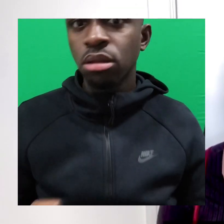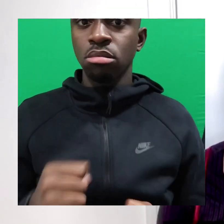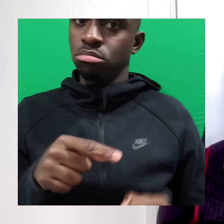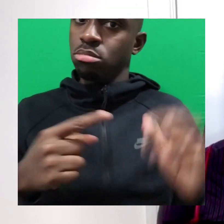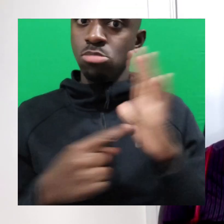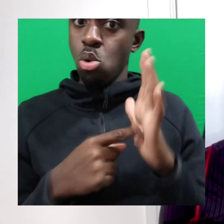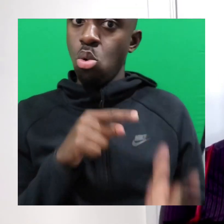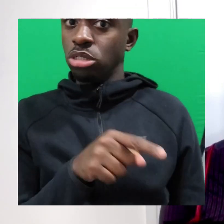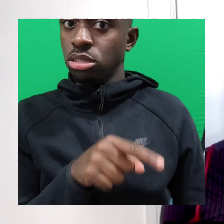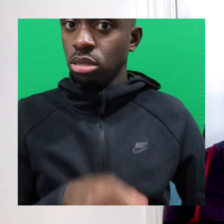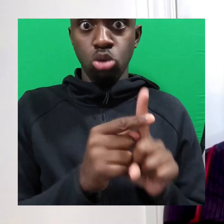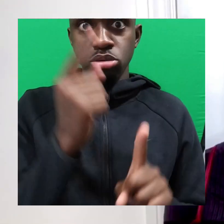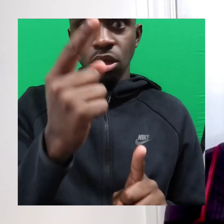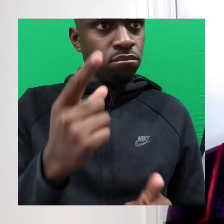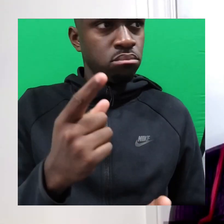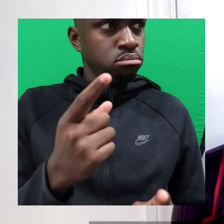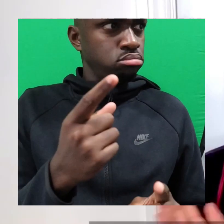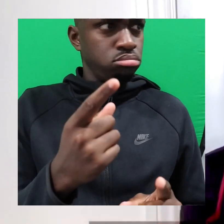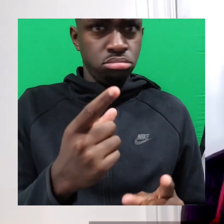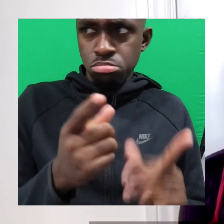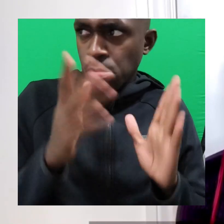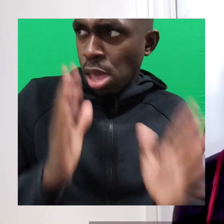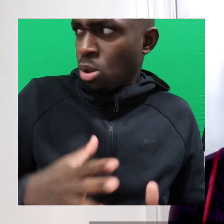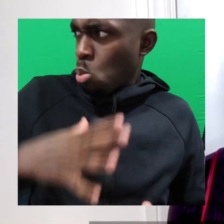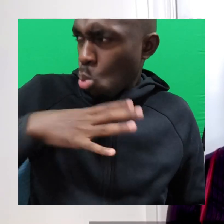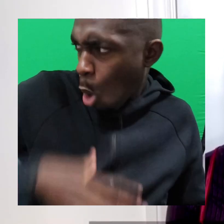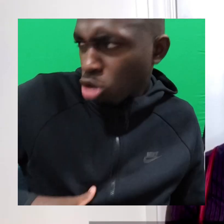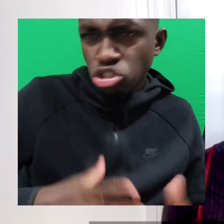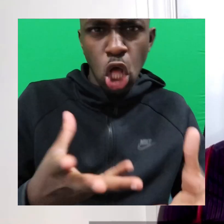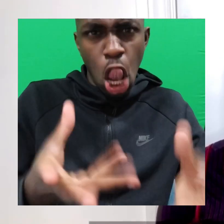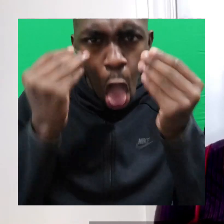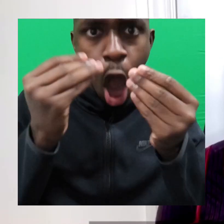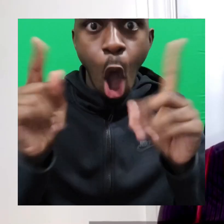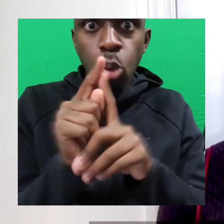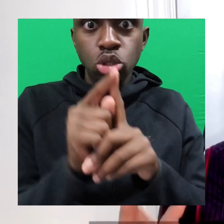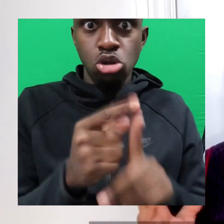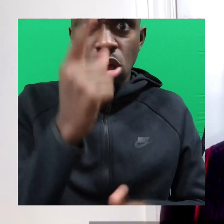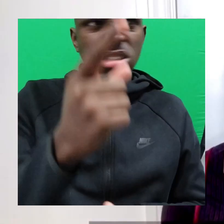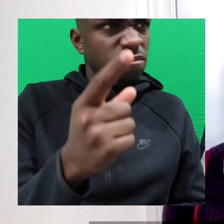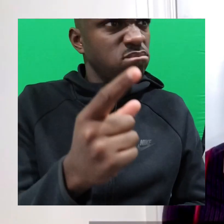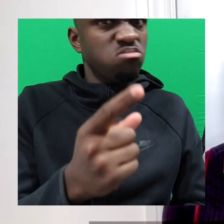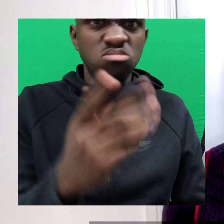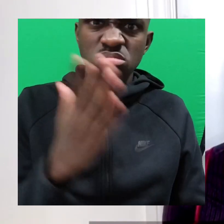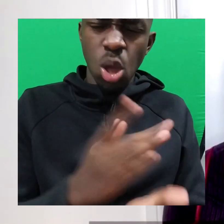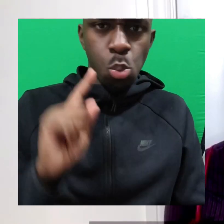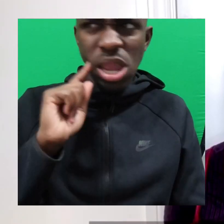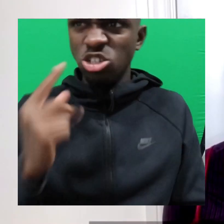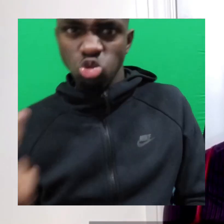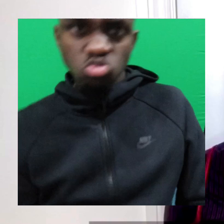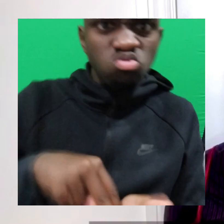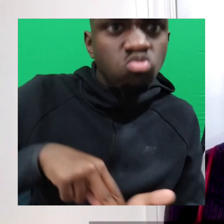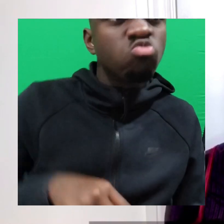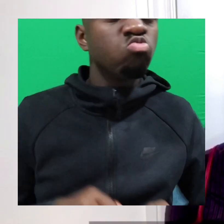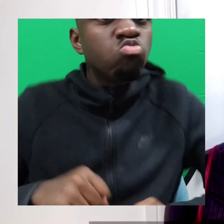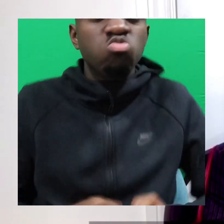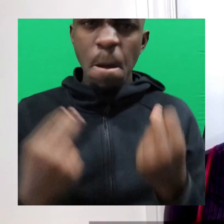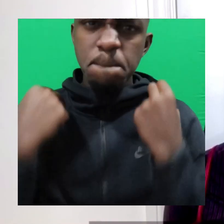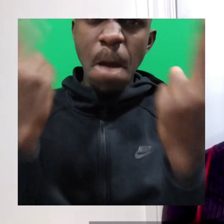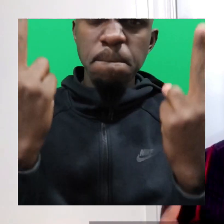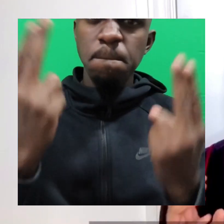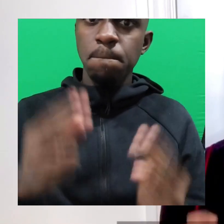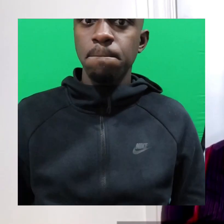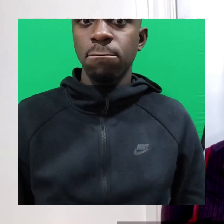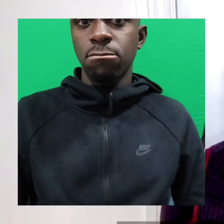good. So I also created a Google Doc with a breakdown of my current job as a software